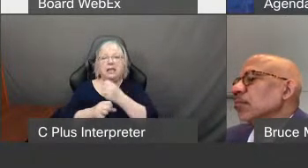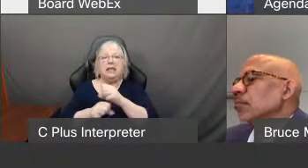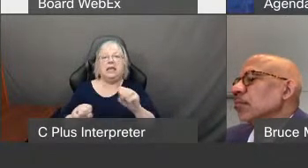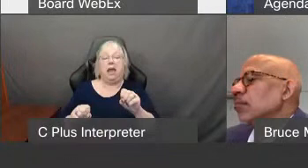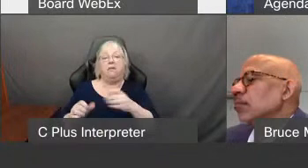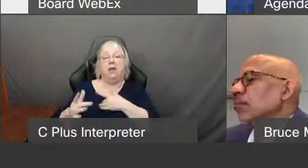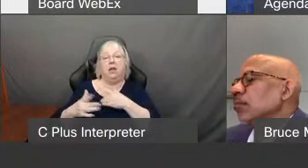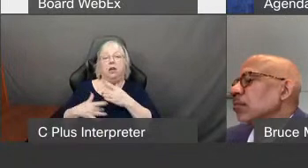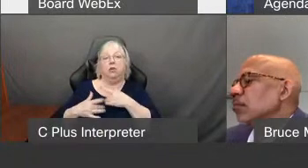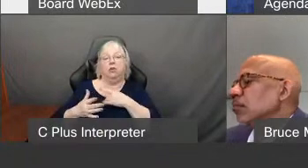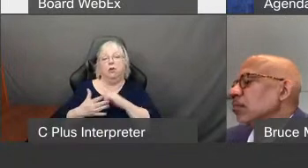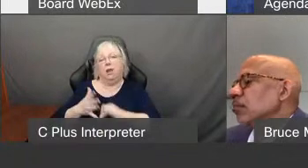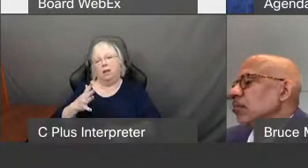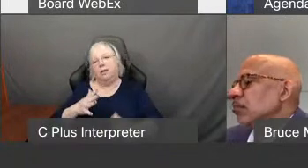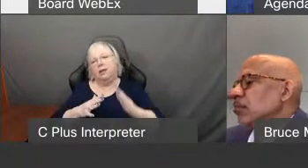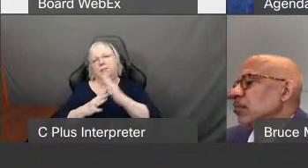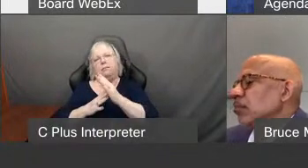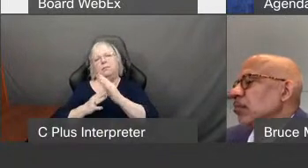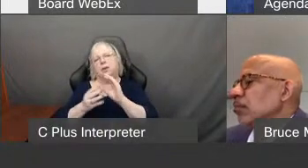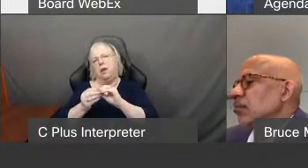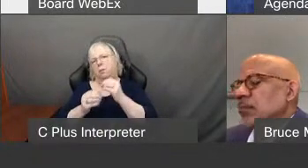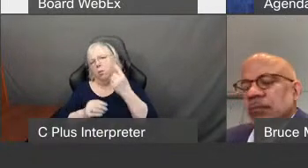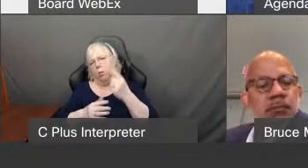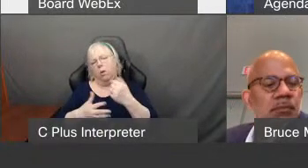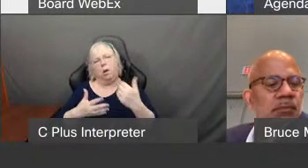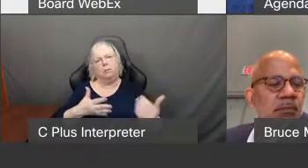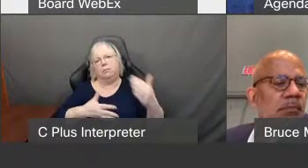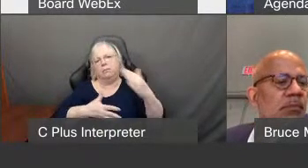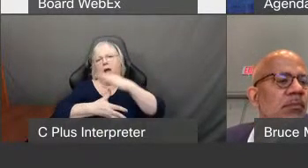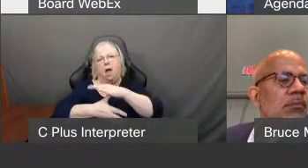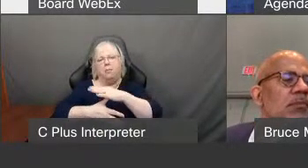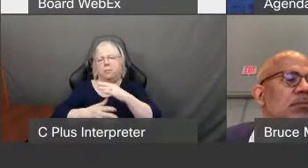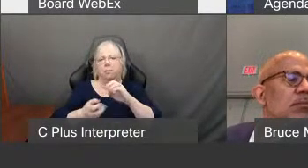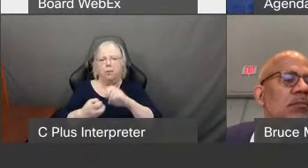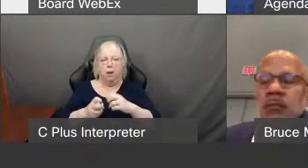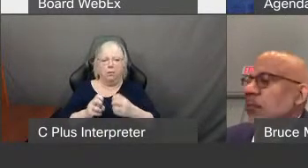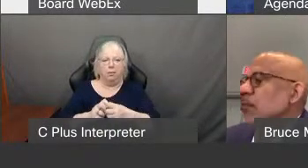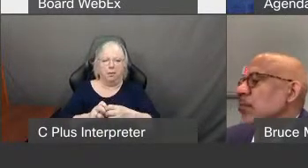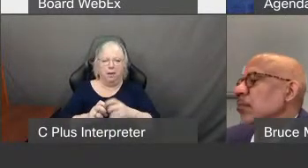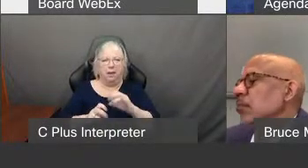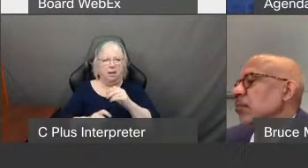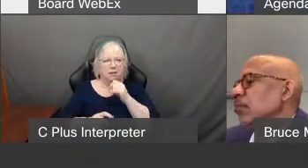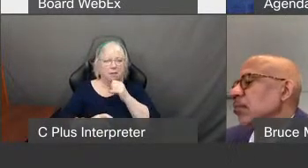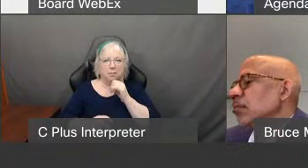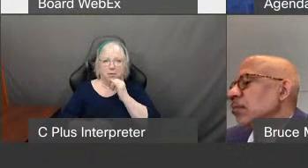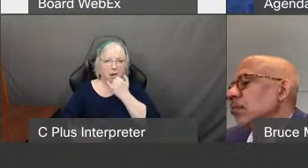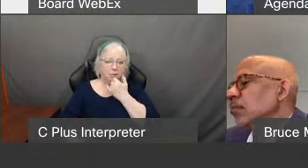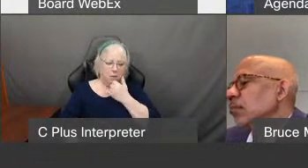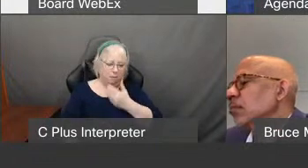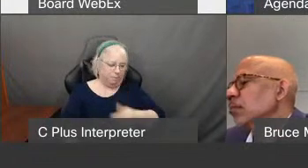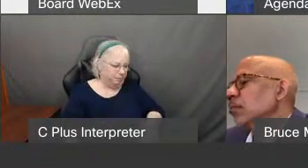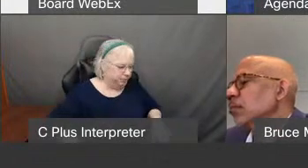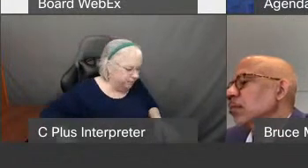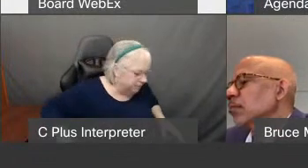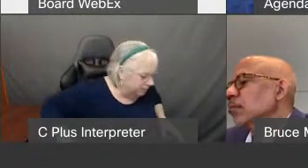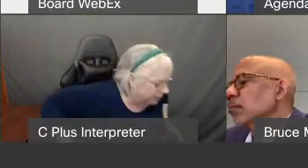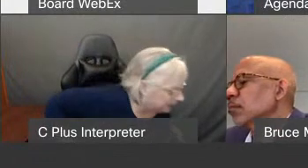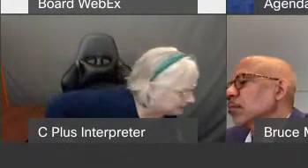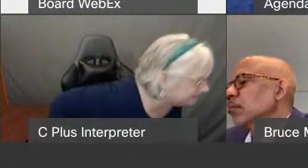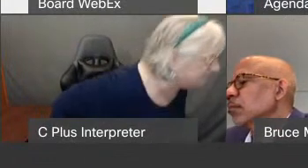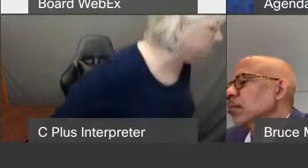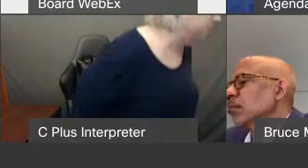which is the number one ranked problem, if I'm not mistaken. Director Honeywell.